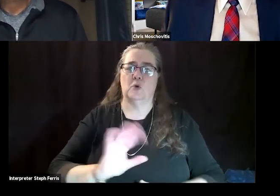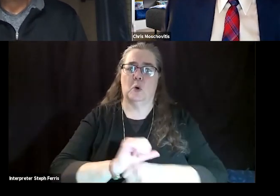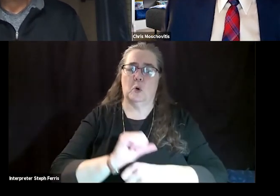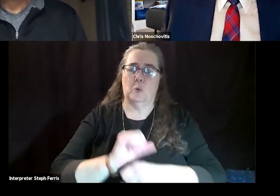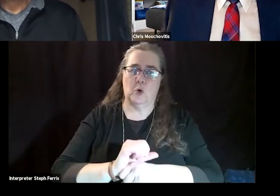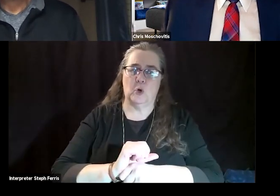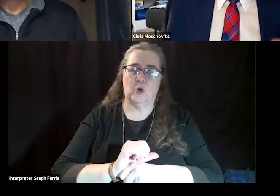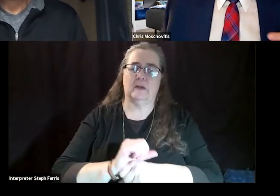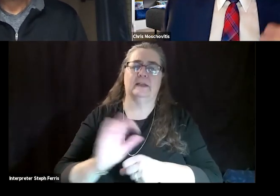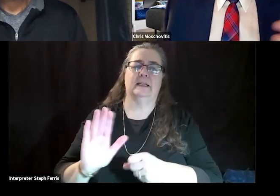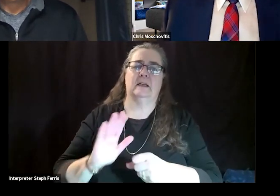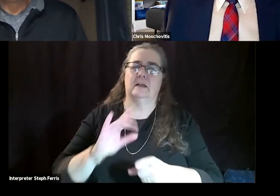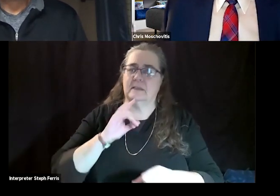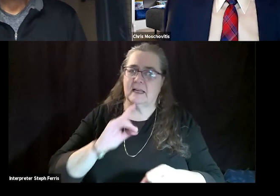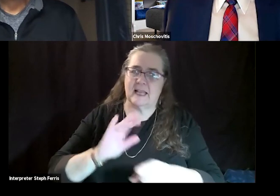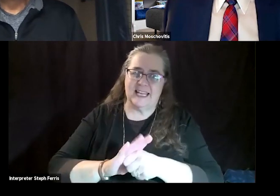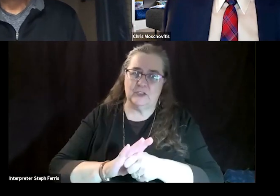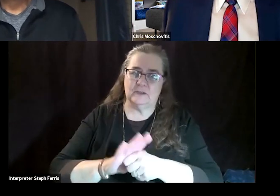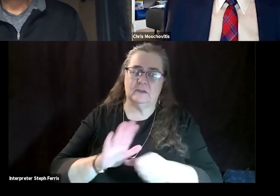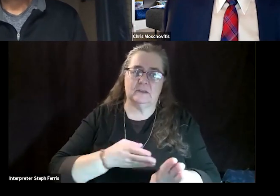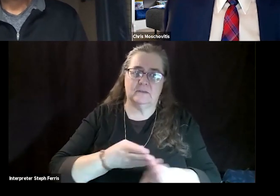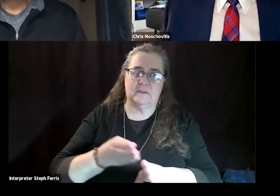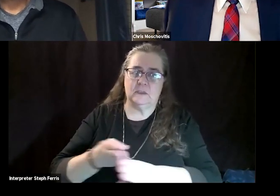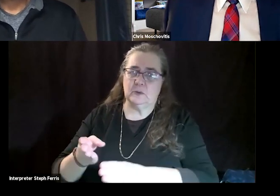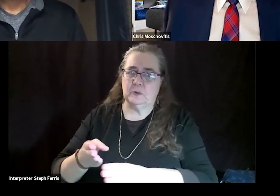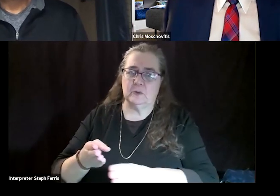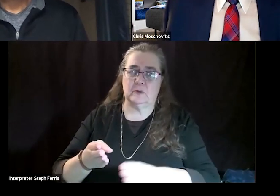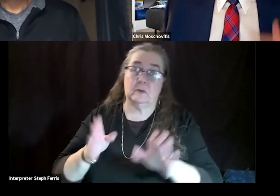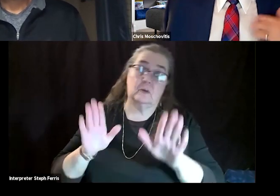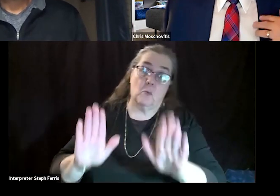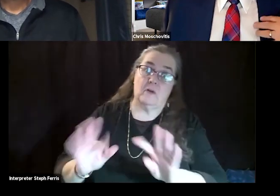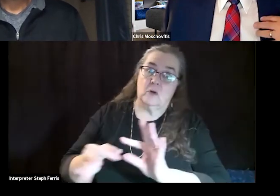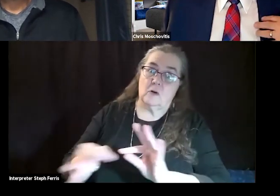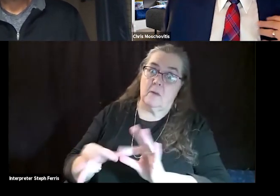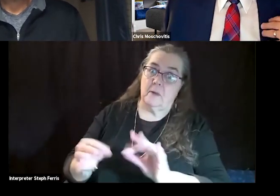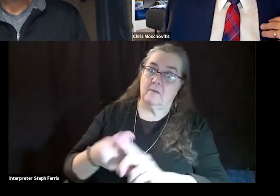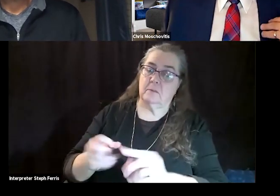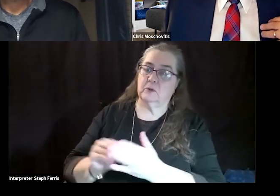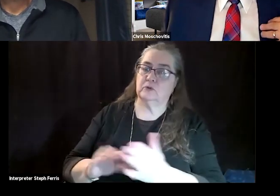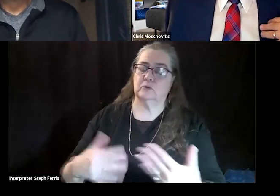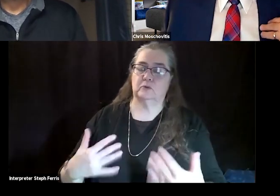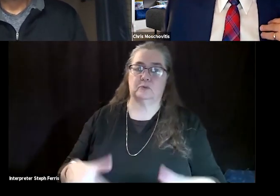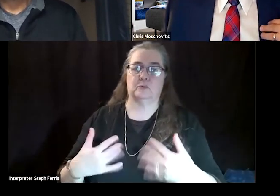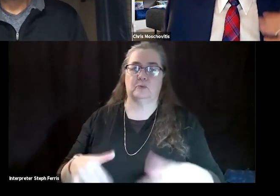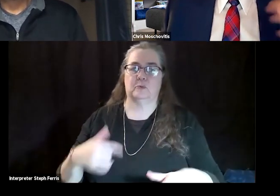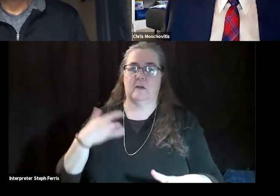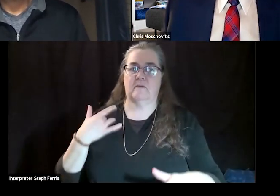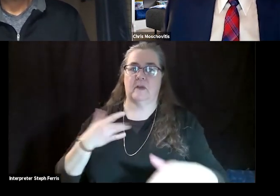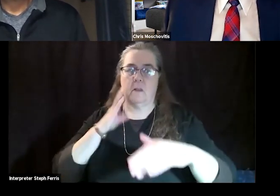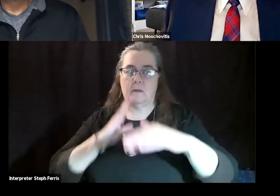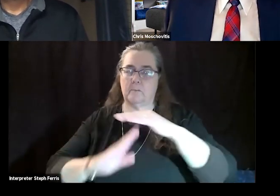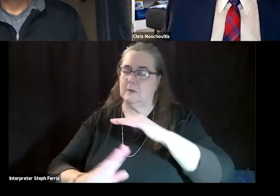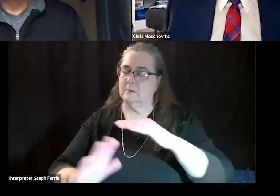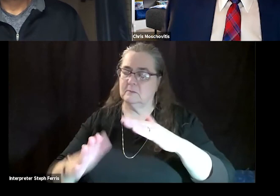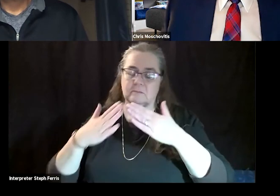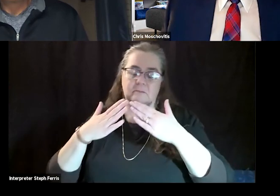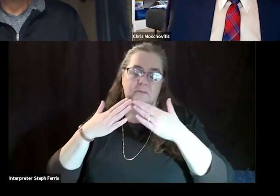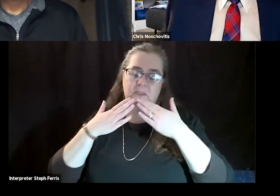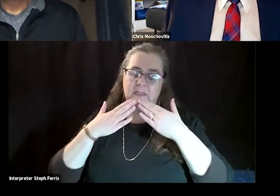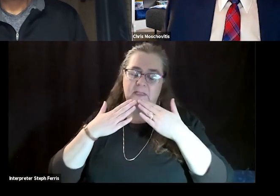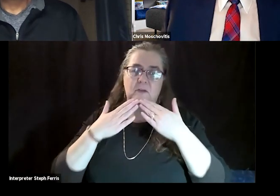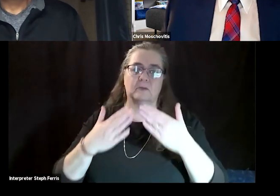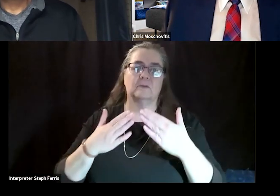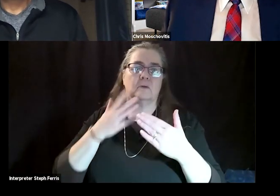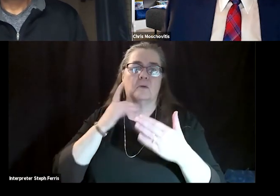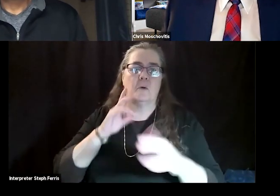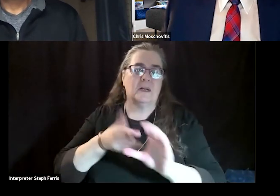in the field. I'm appreciative of your wonderful comments. So I am humbled, and I am very, very thankful to participate. And